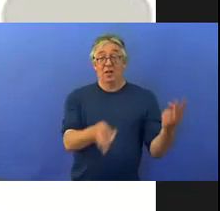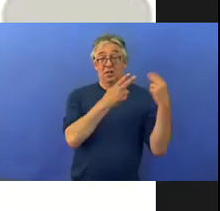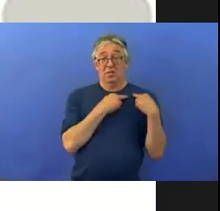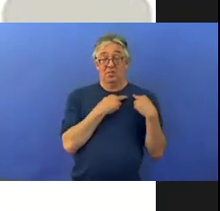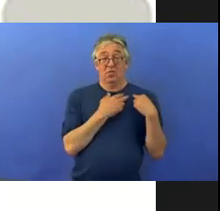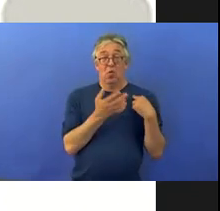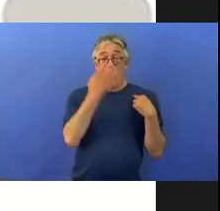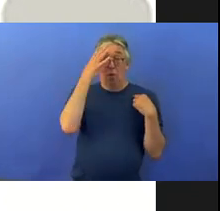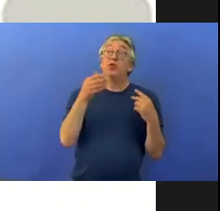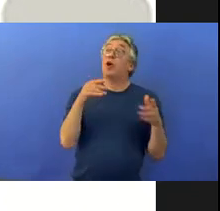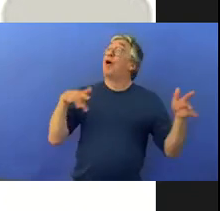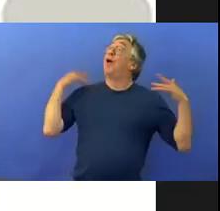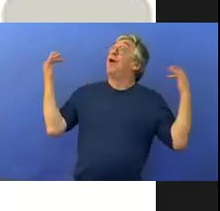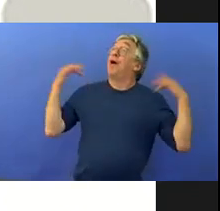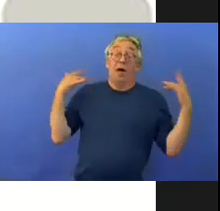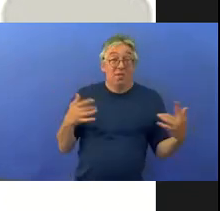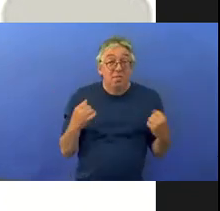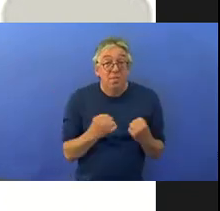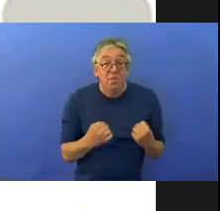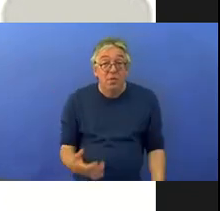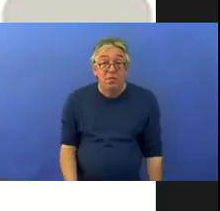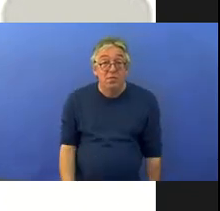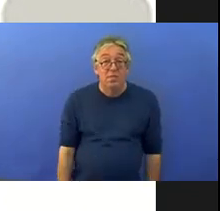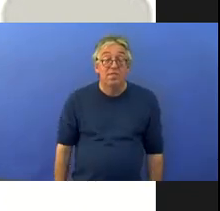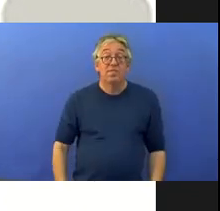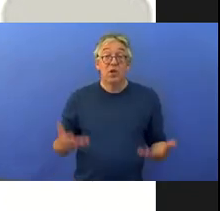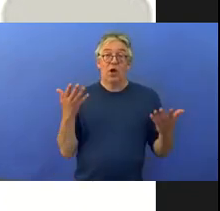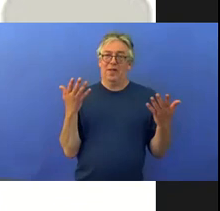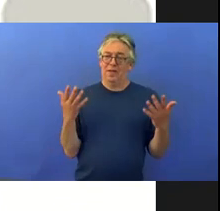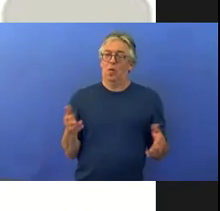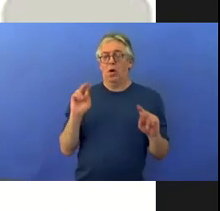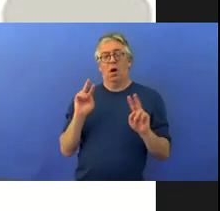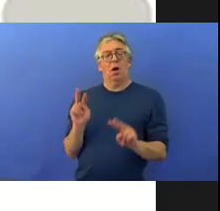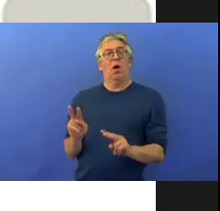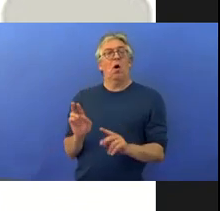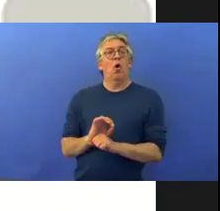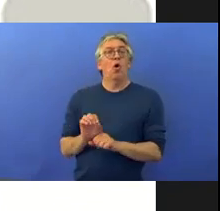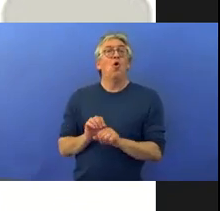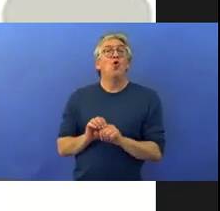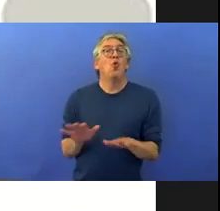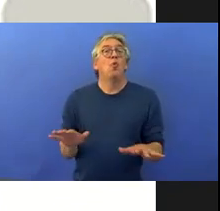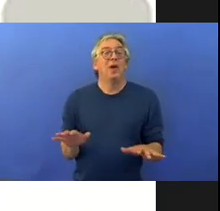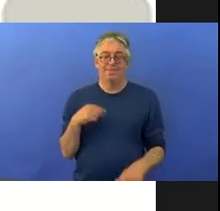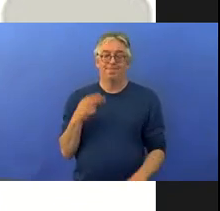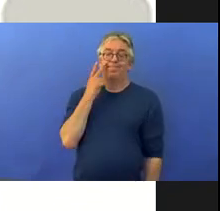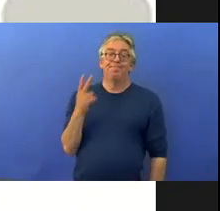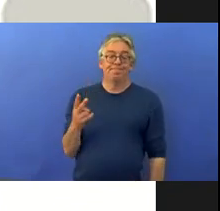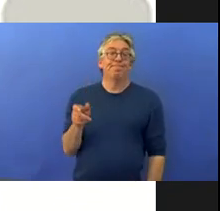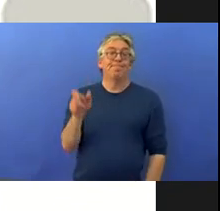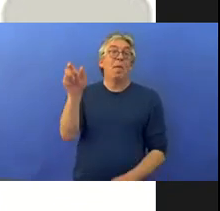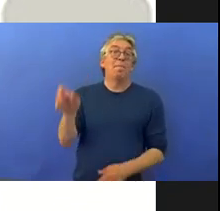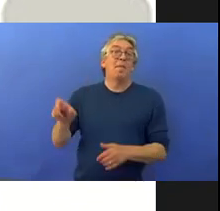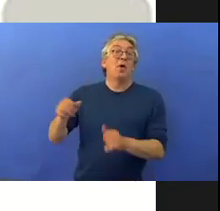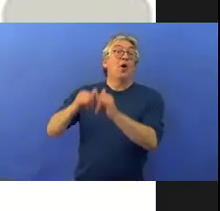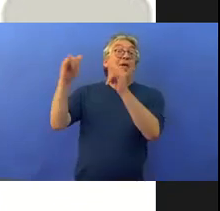implementation. Despite this, in the context of COVID-19, the risks faced by persons in institutionalized